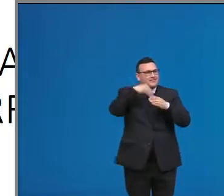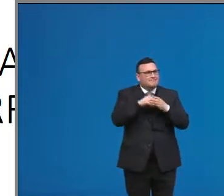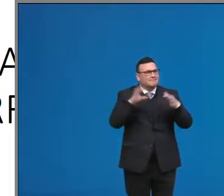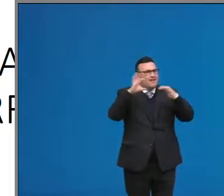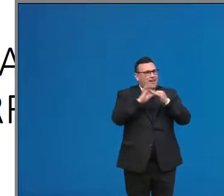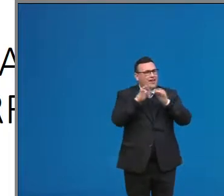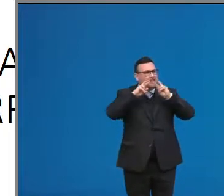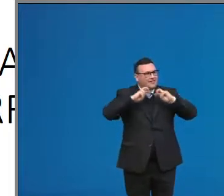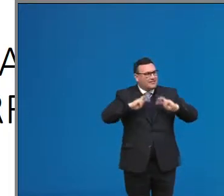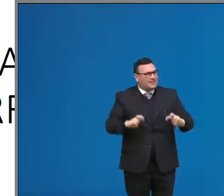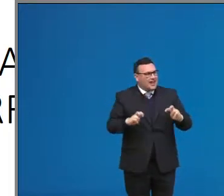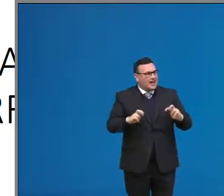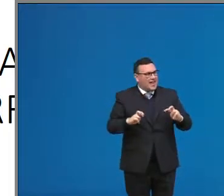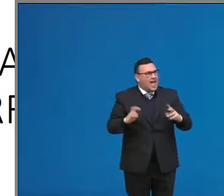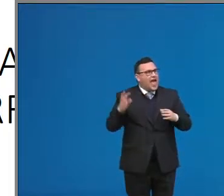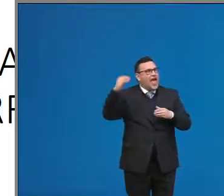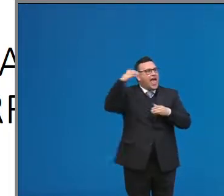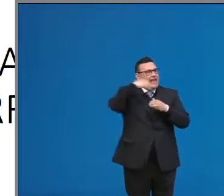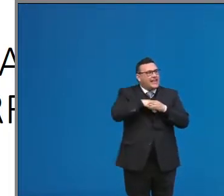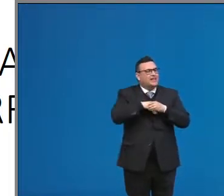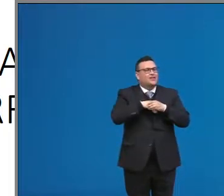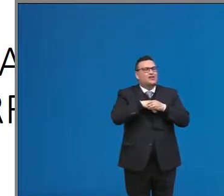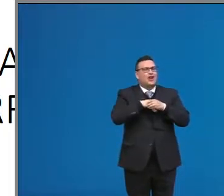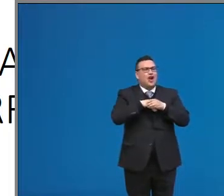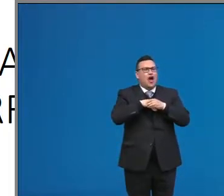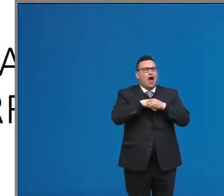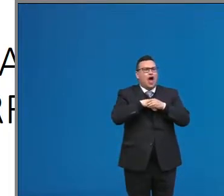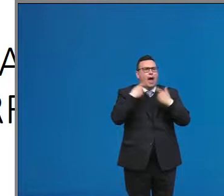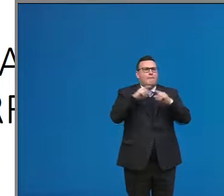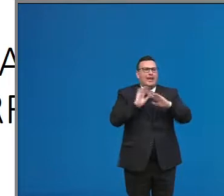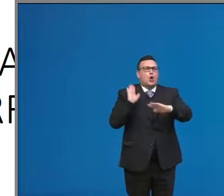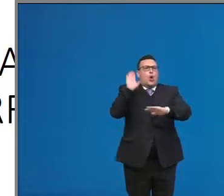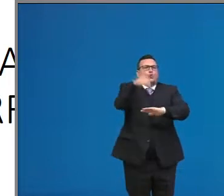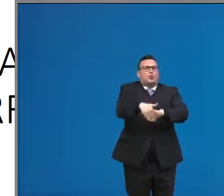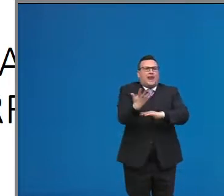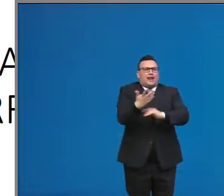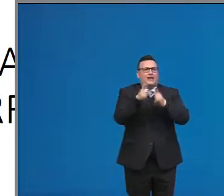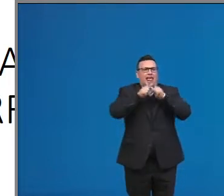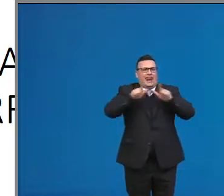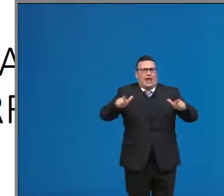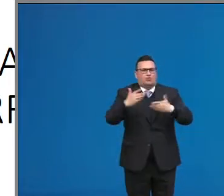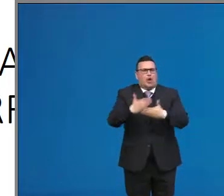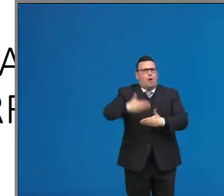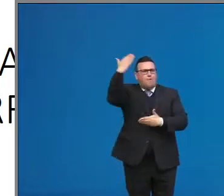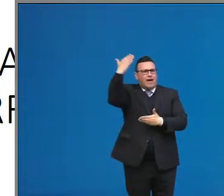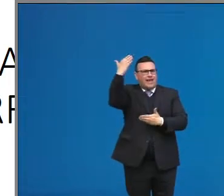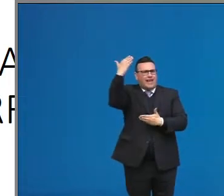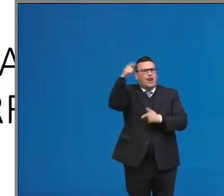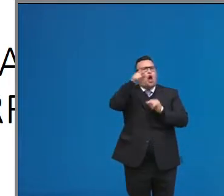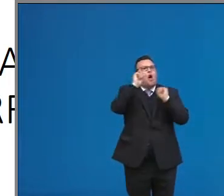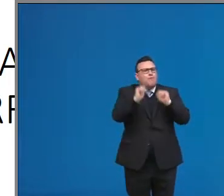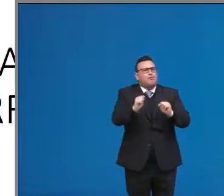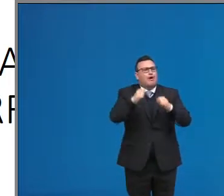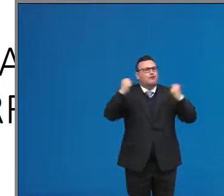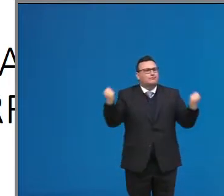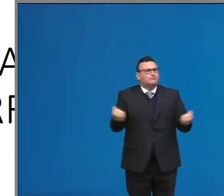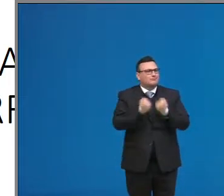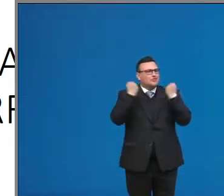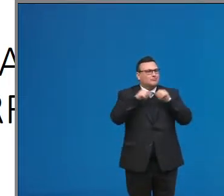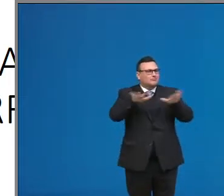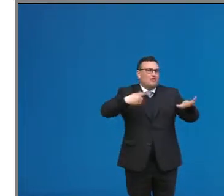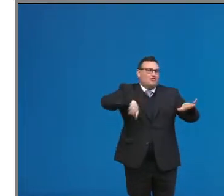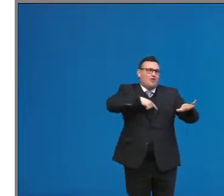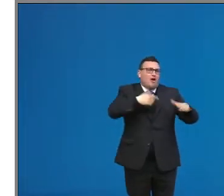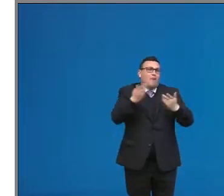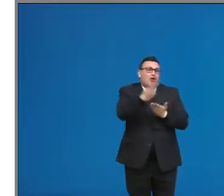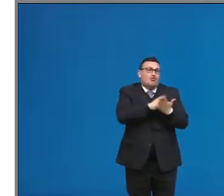on situated disability to overcome language barrier skills. Thank you so much. If